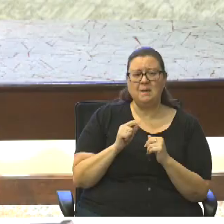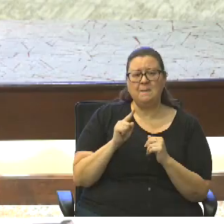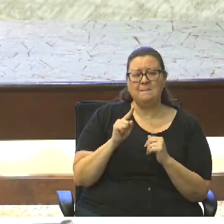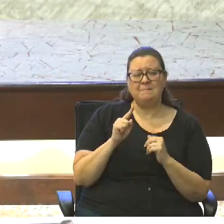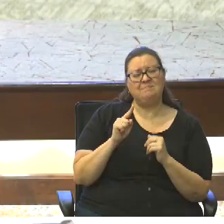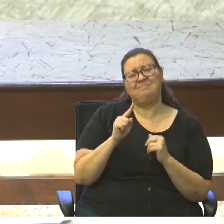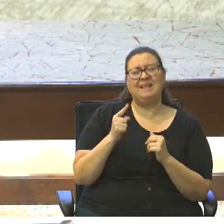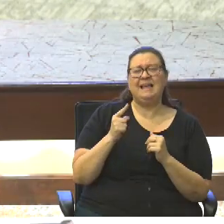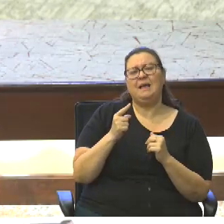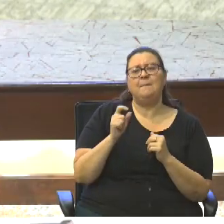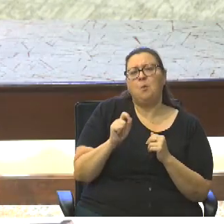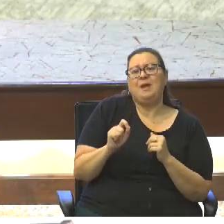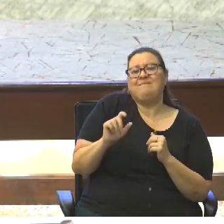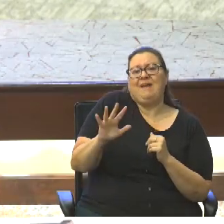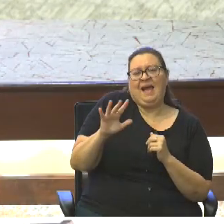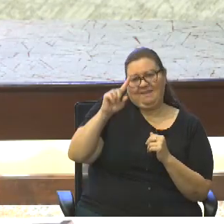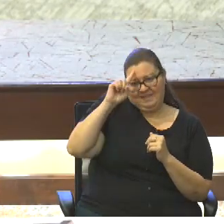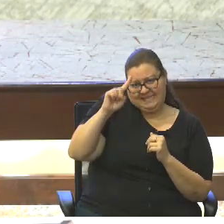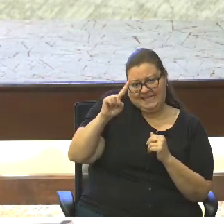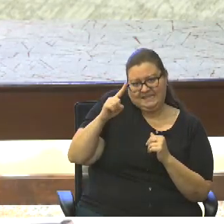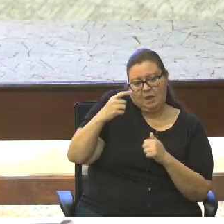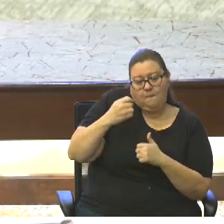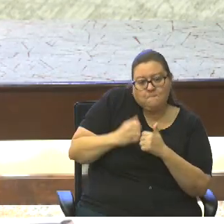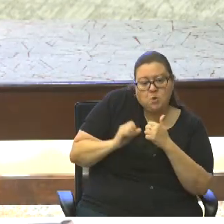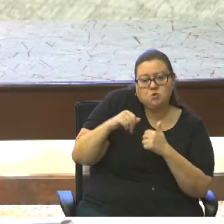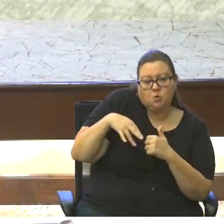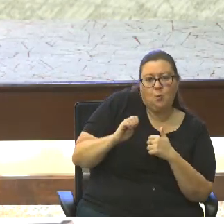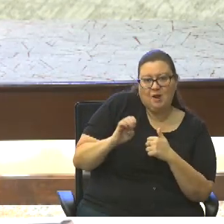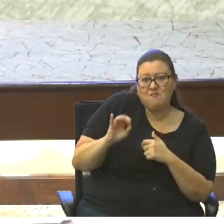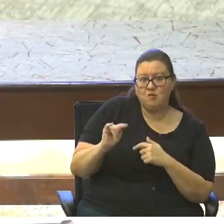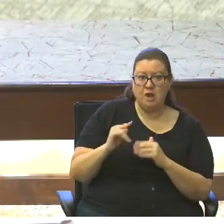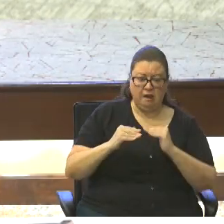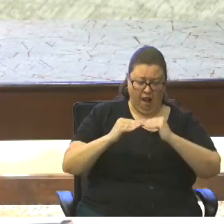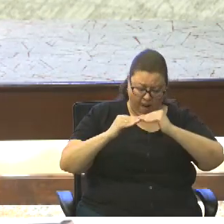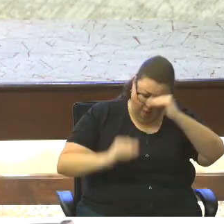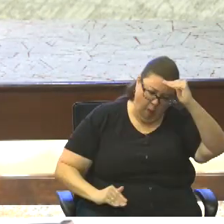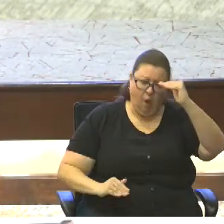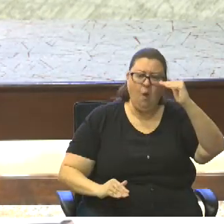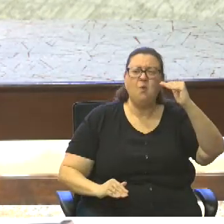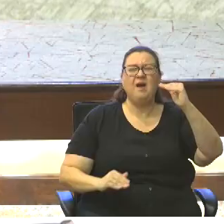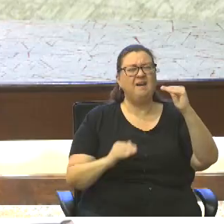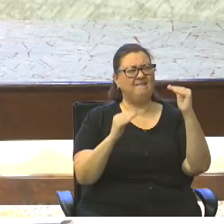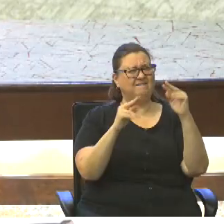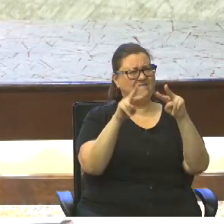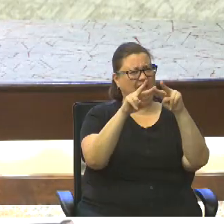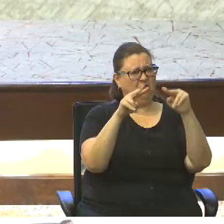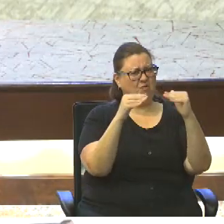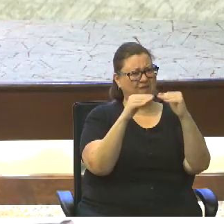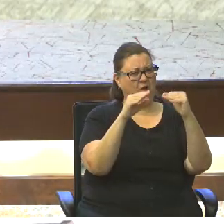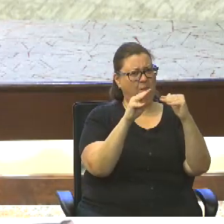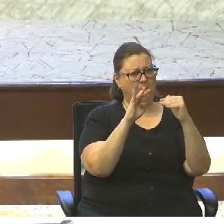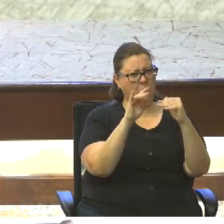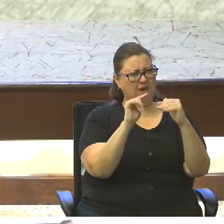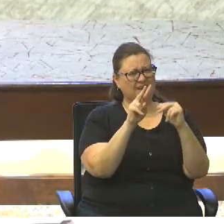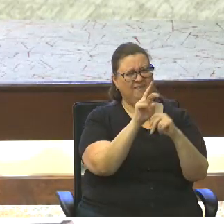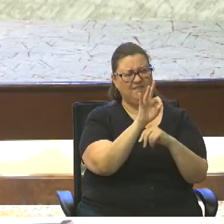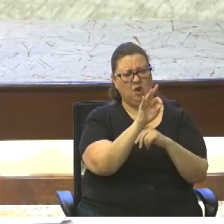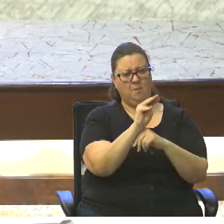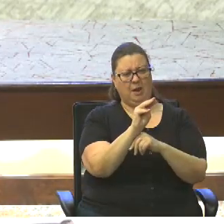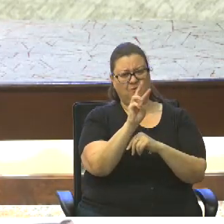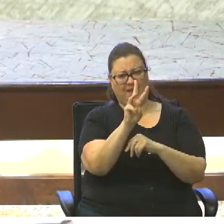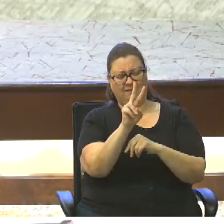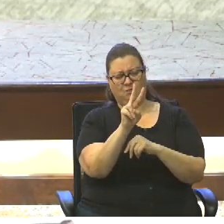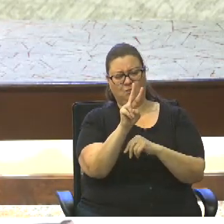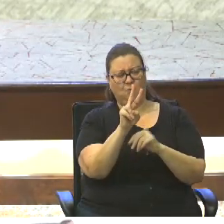foot, which is extremely below fair market value. The Waco Gun Club is a little bit of an anomaly,